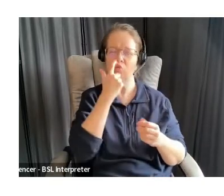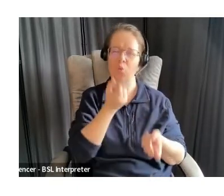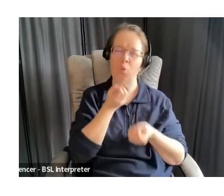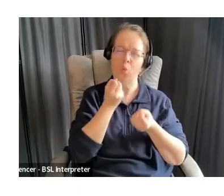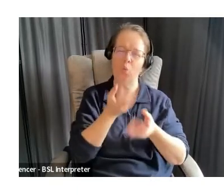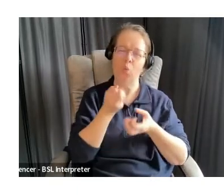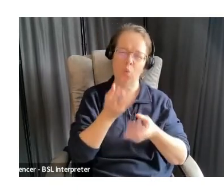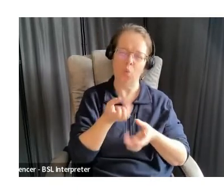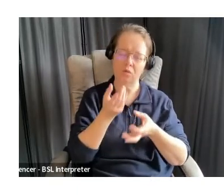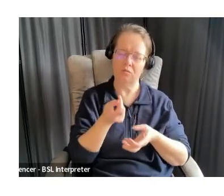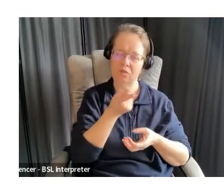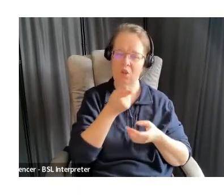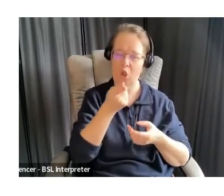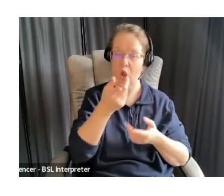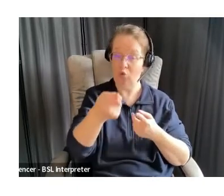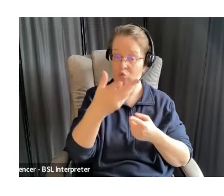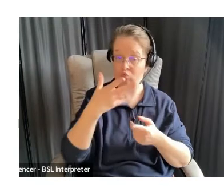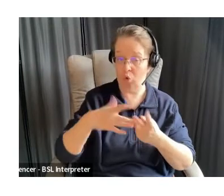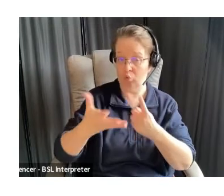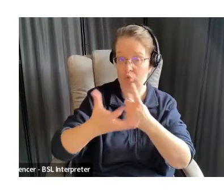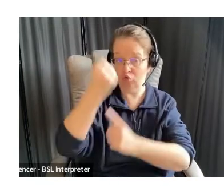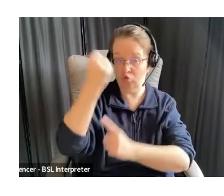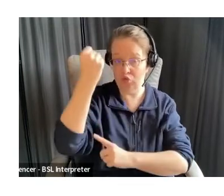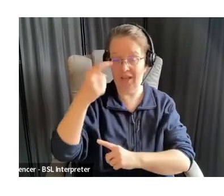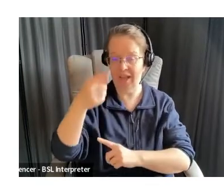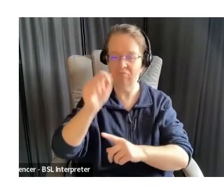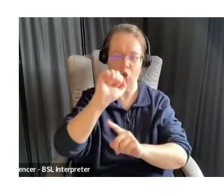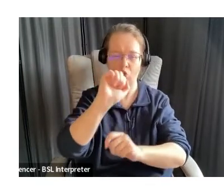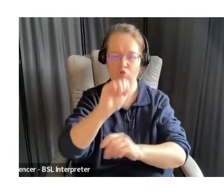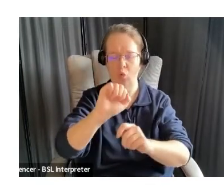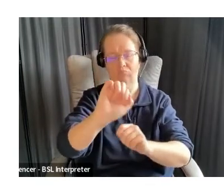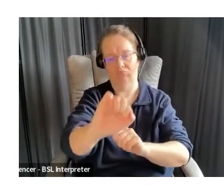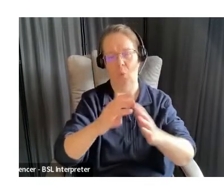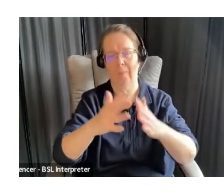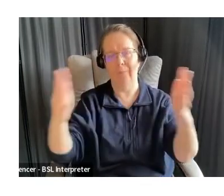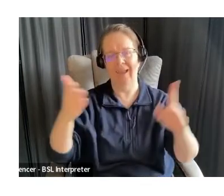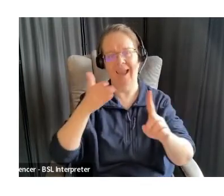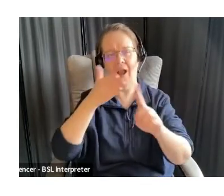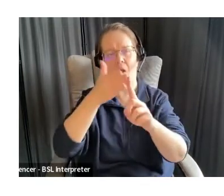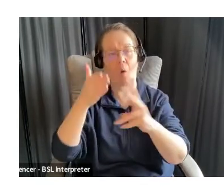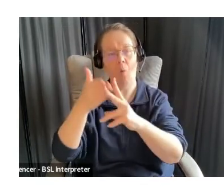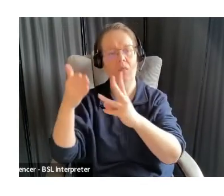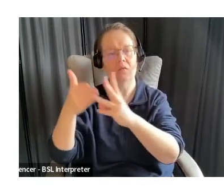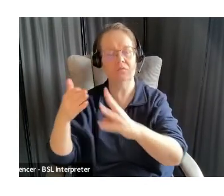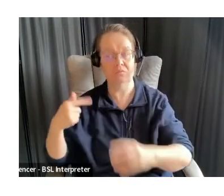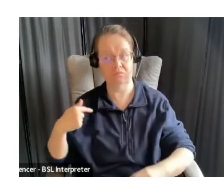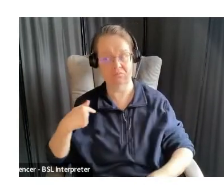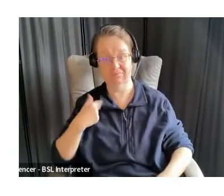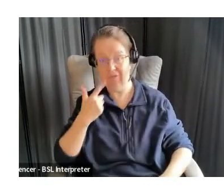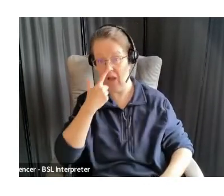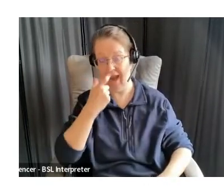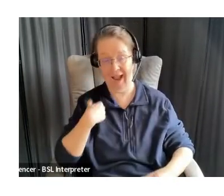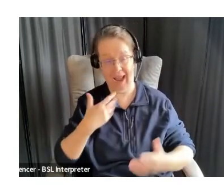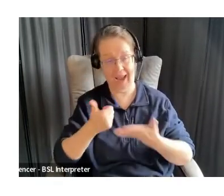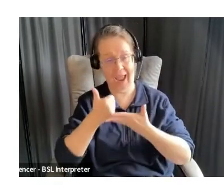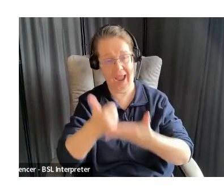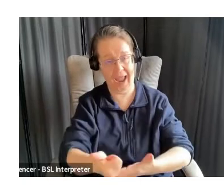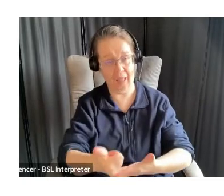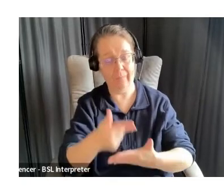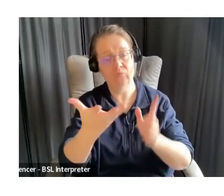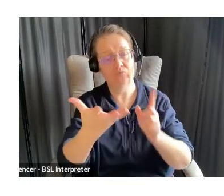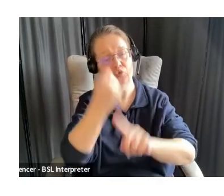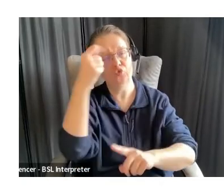wanting to achieve in the future, what their big goals are. Why not highlight to them how you